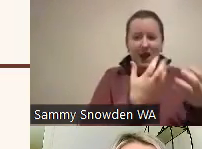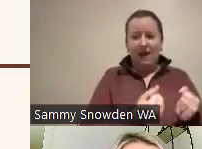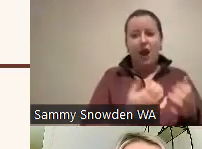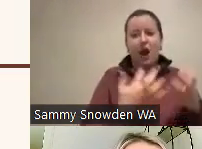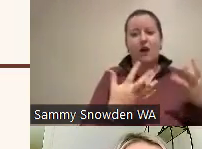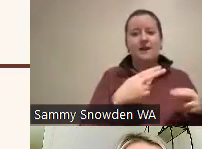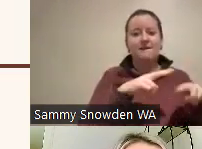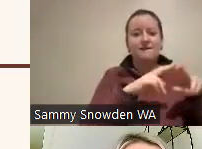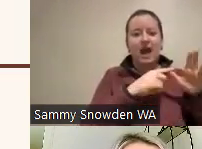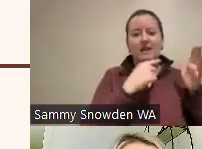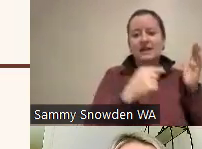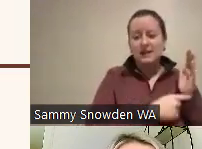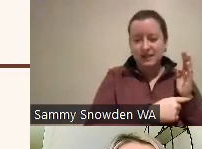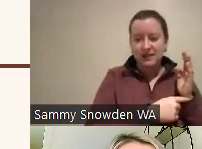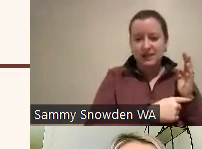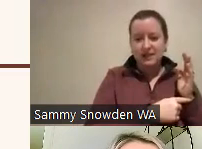the body.